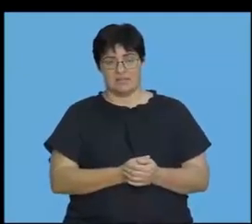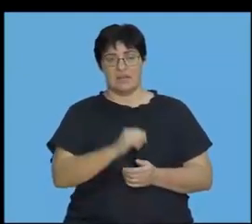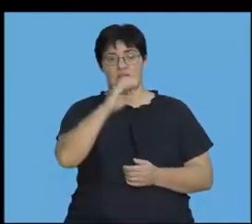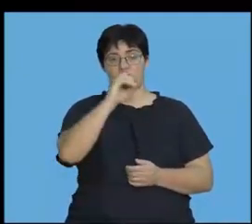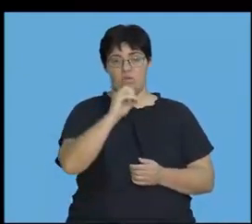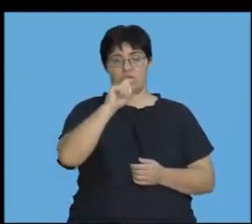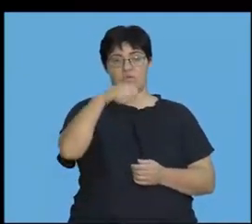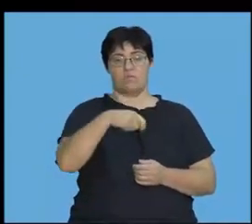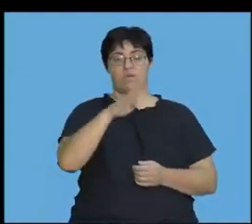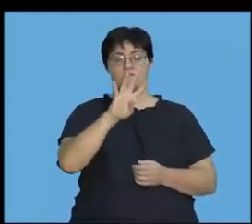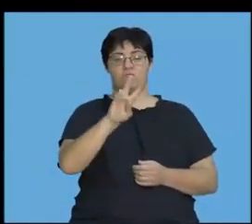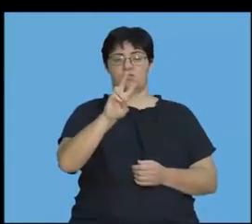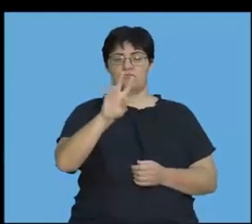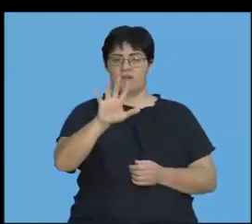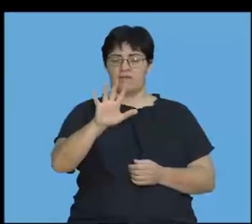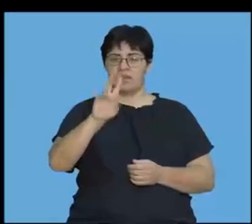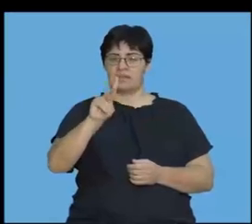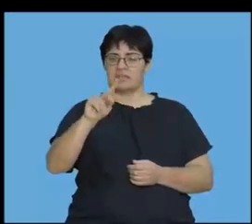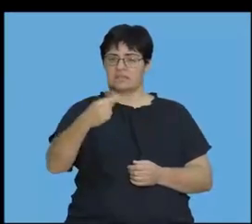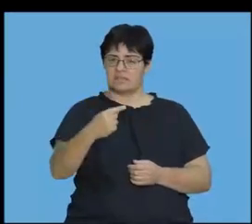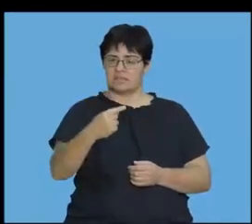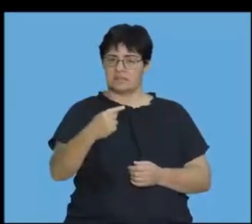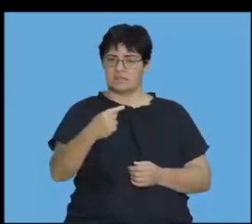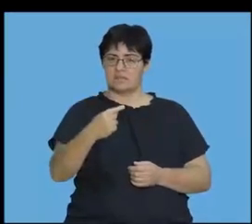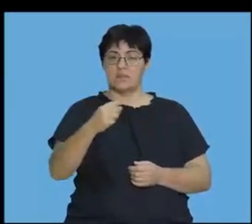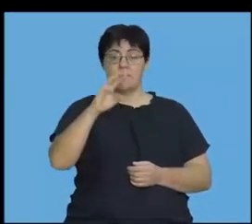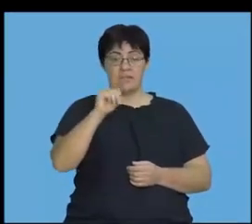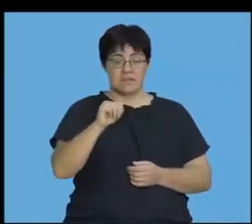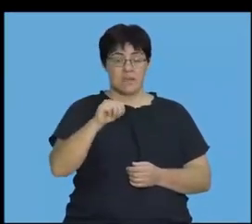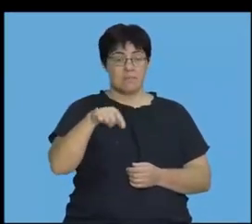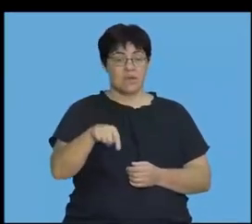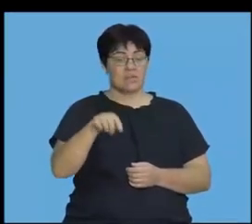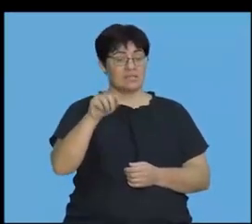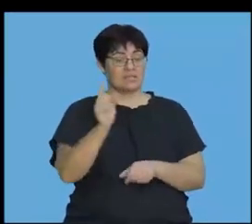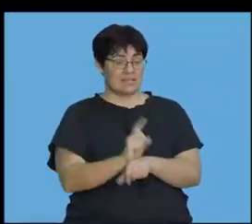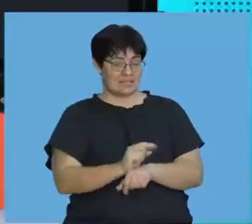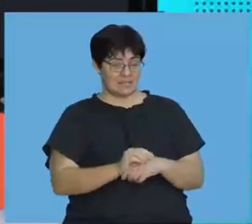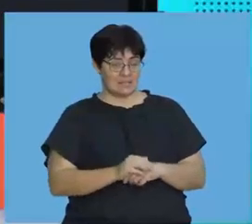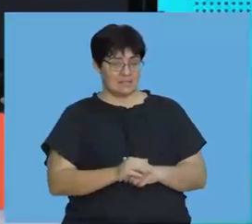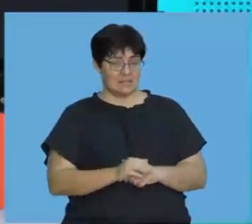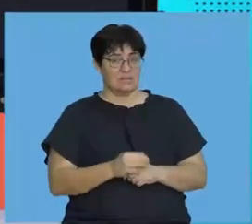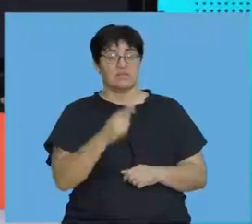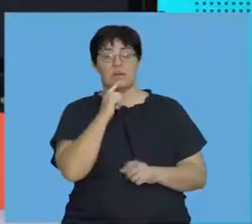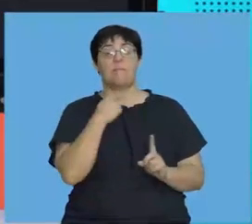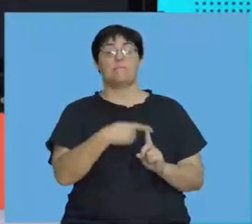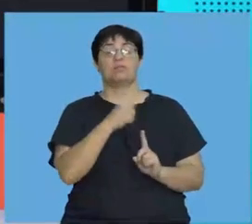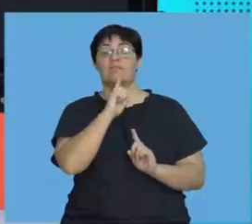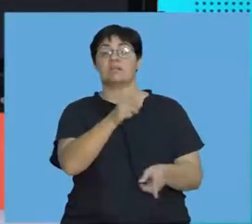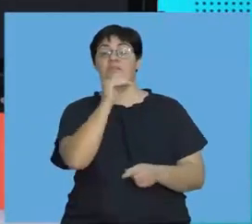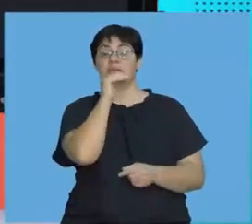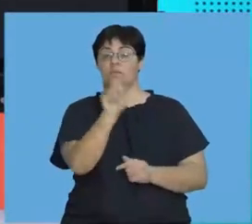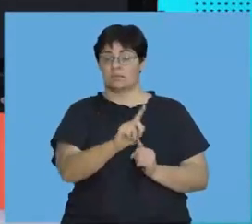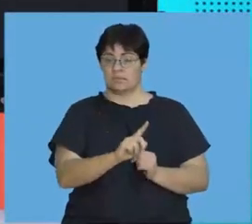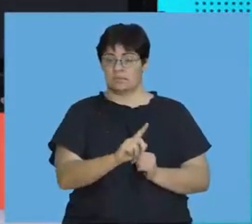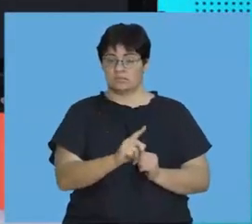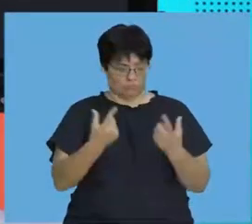of 0.425 kilogram meters per second. Now what I haven't done is said what a positive answer means because we